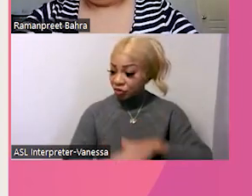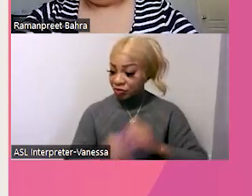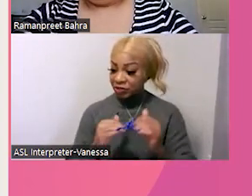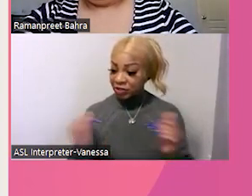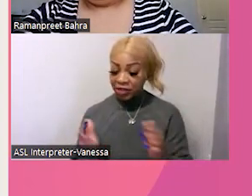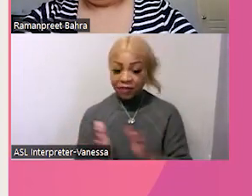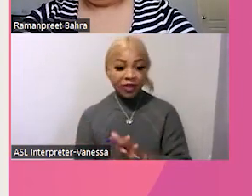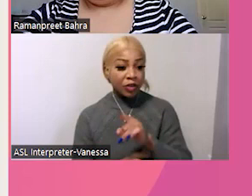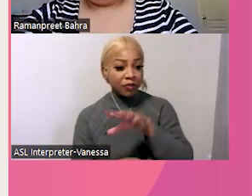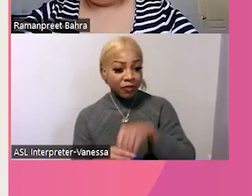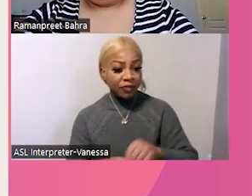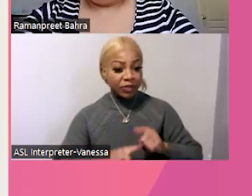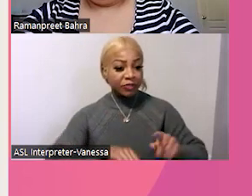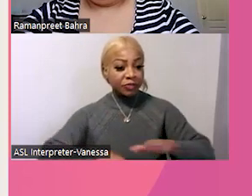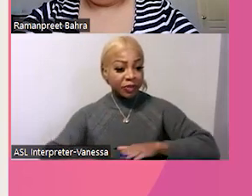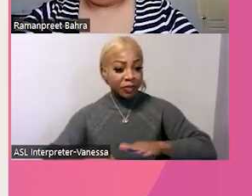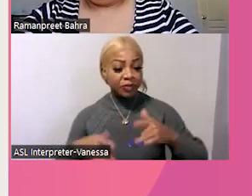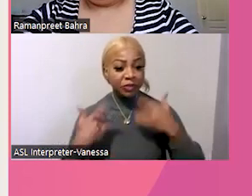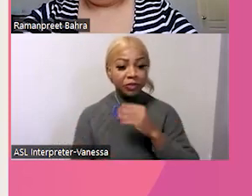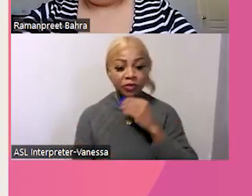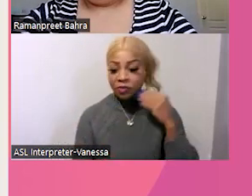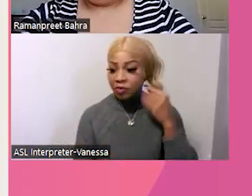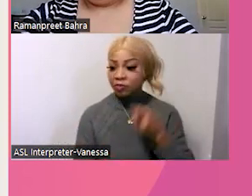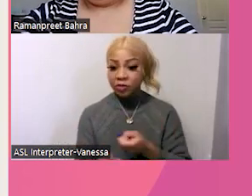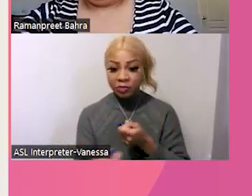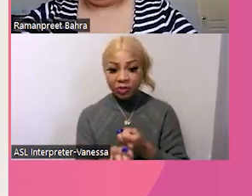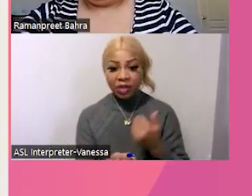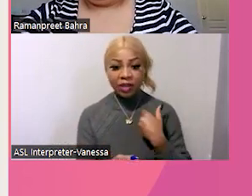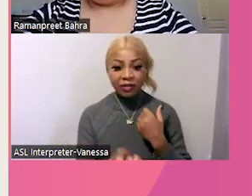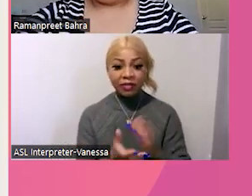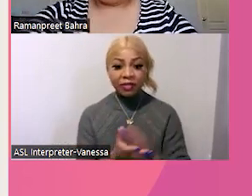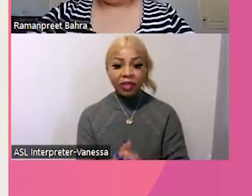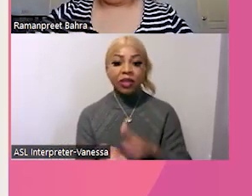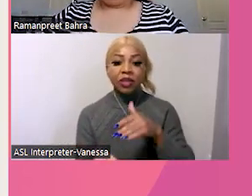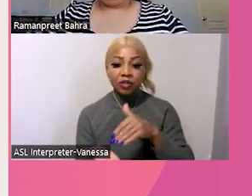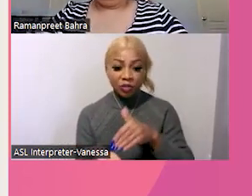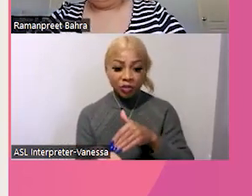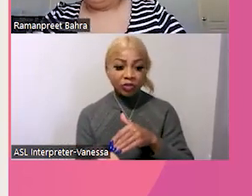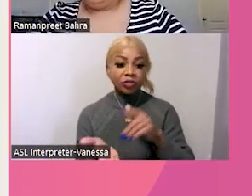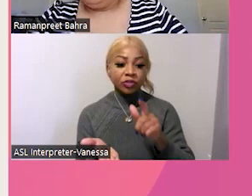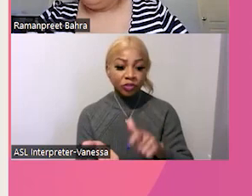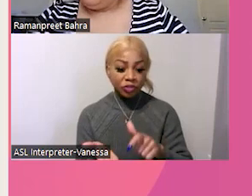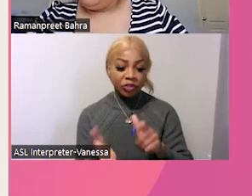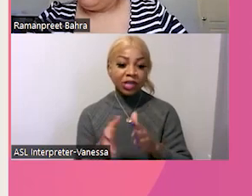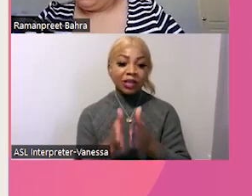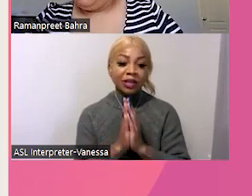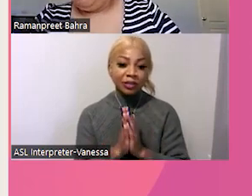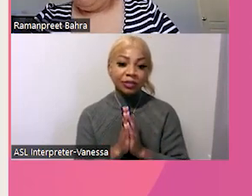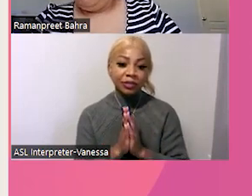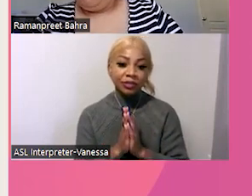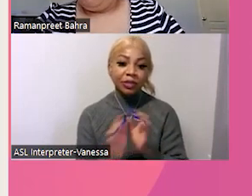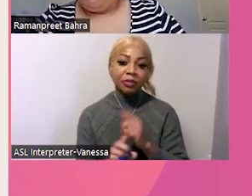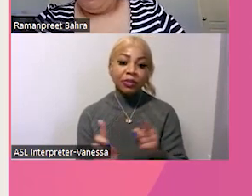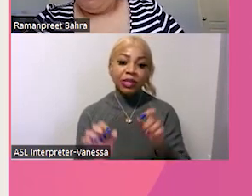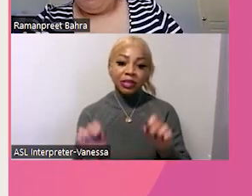different behavior? What's going on in your home? Do you have support? Things that doctors are trained to ask that could tease